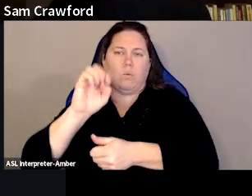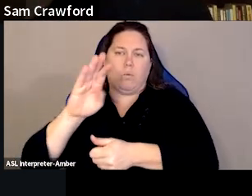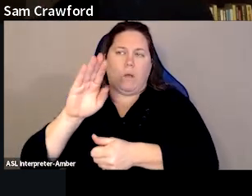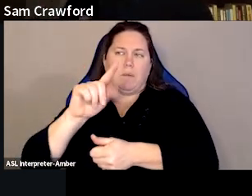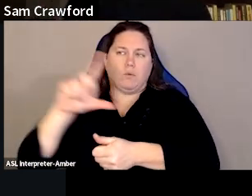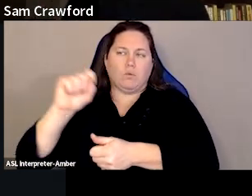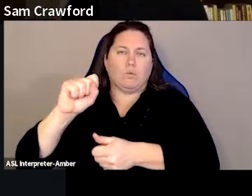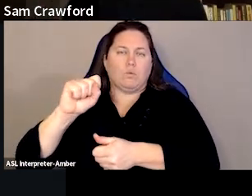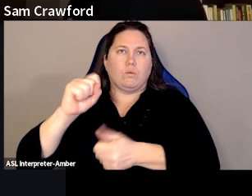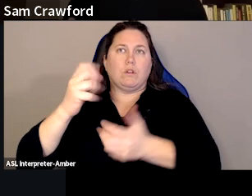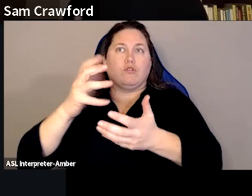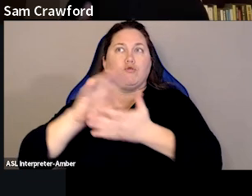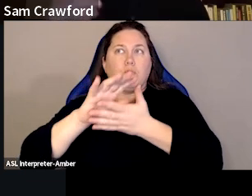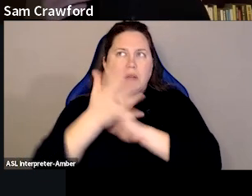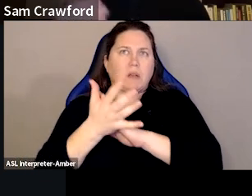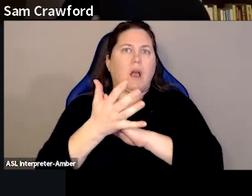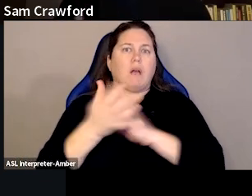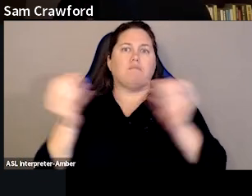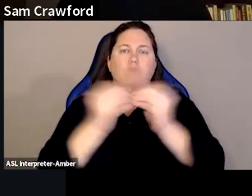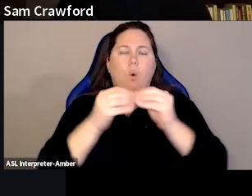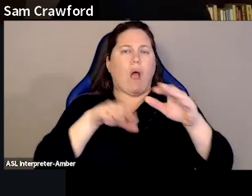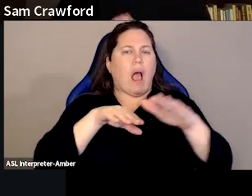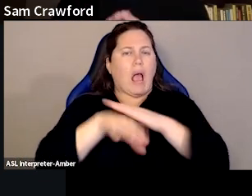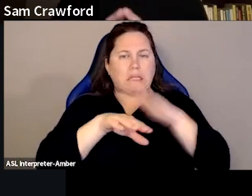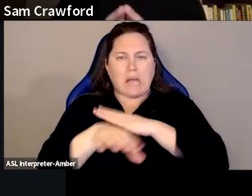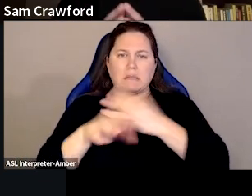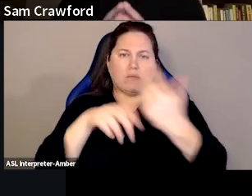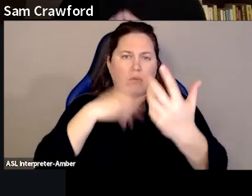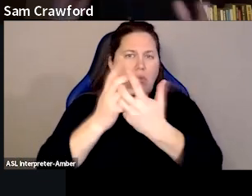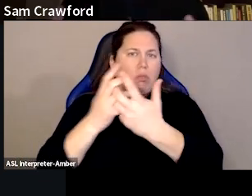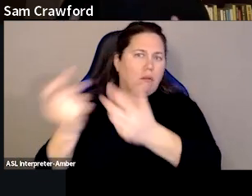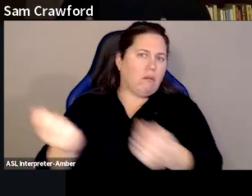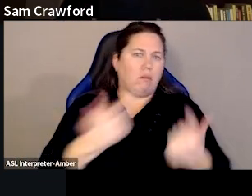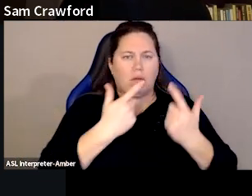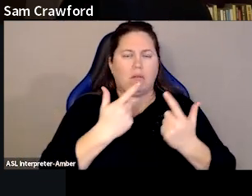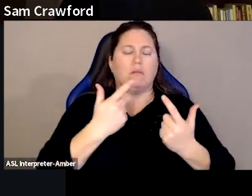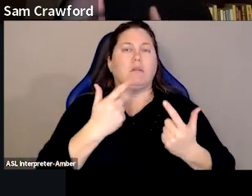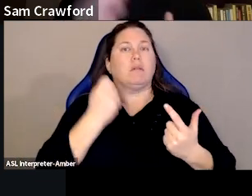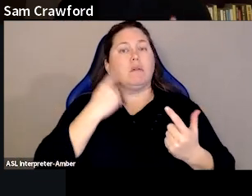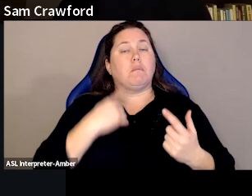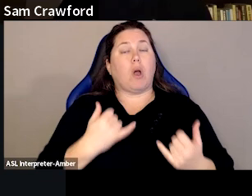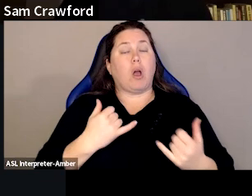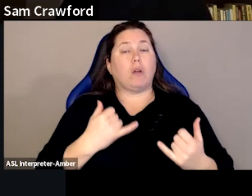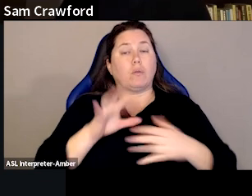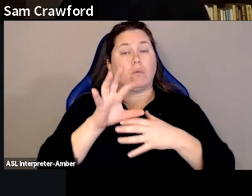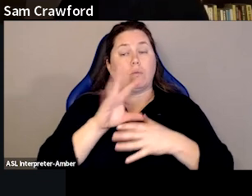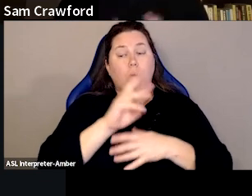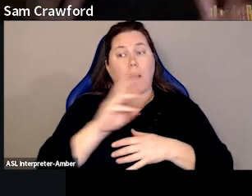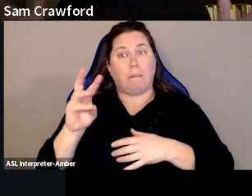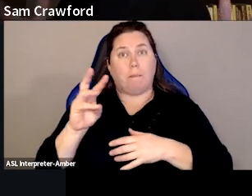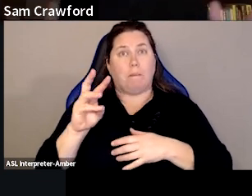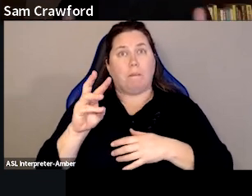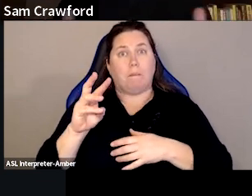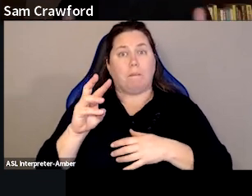far more accessible for all. And the modern web has made it possible for anyone to